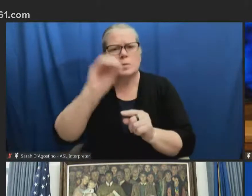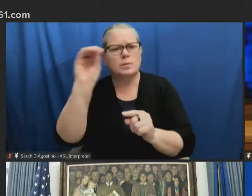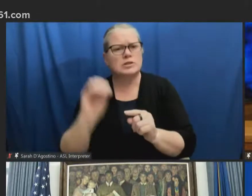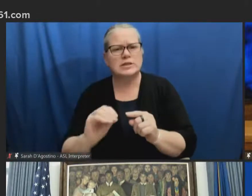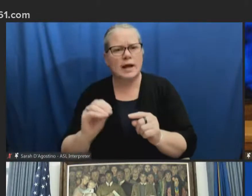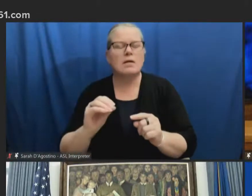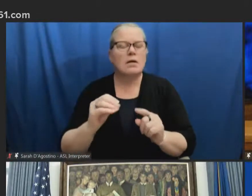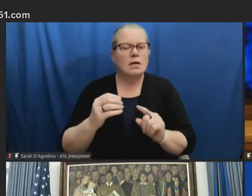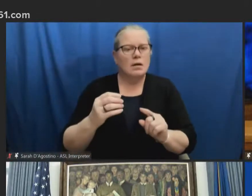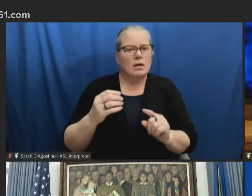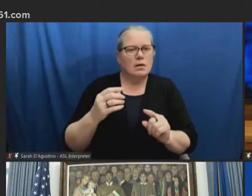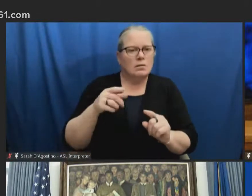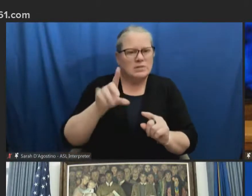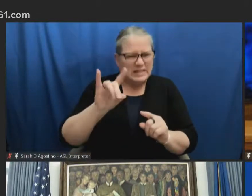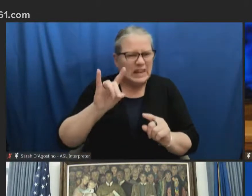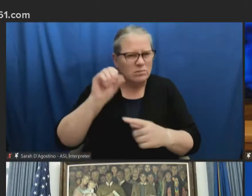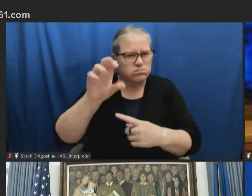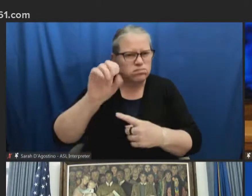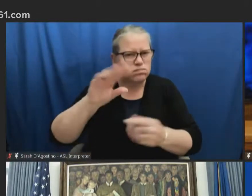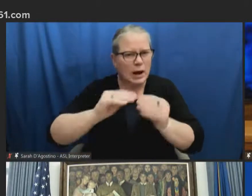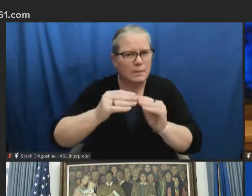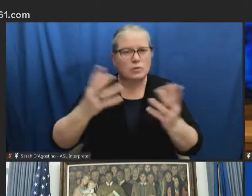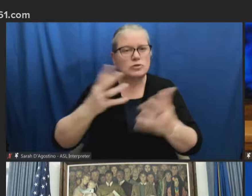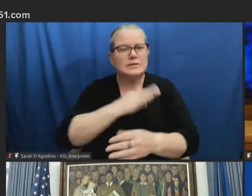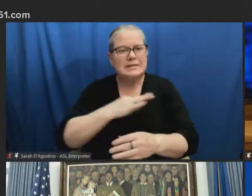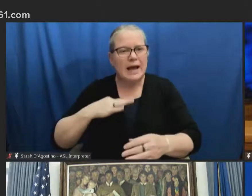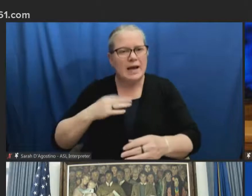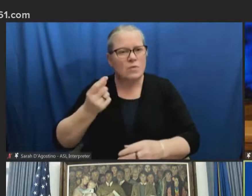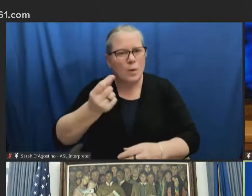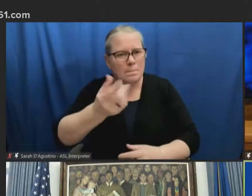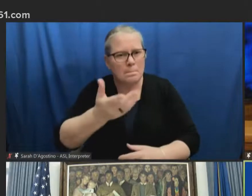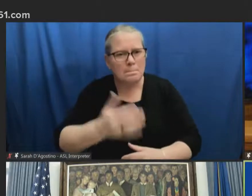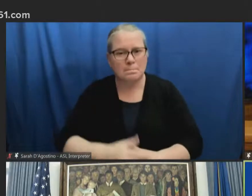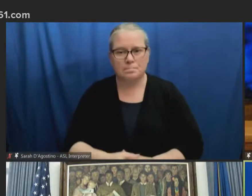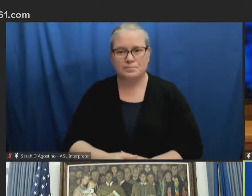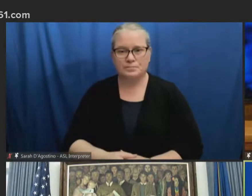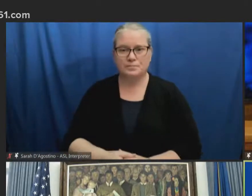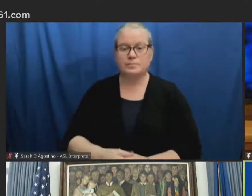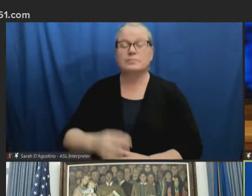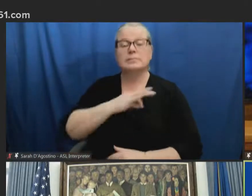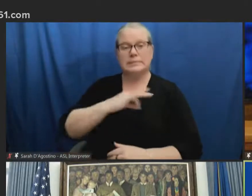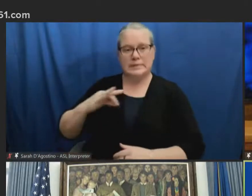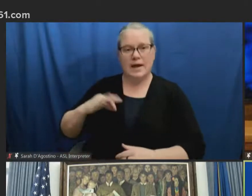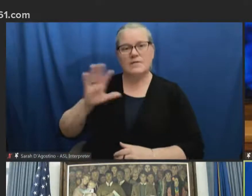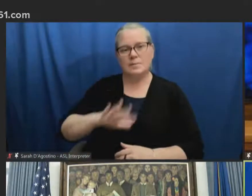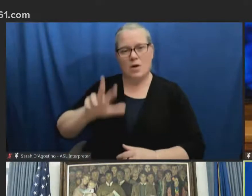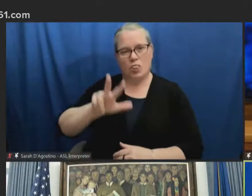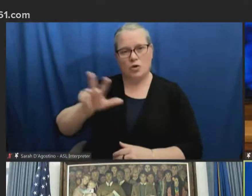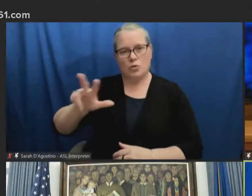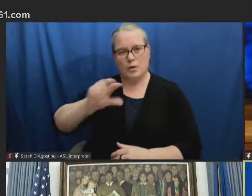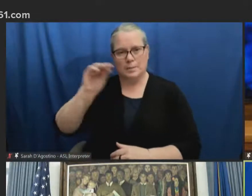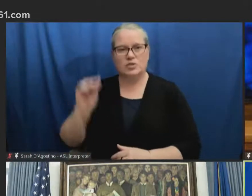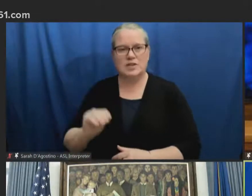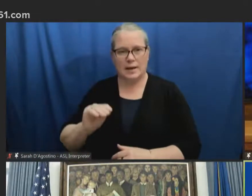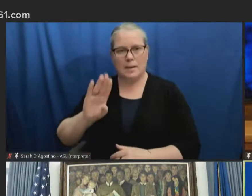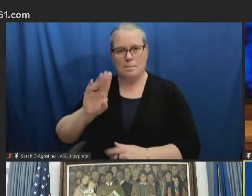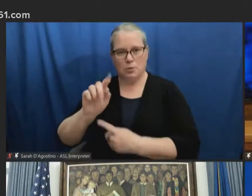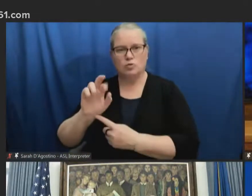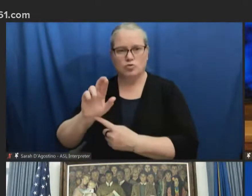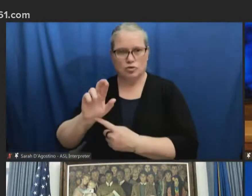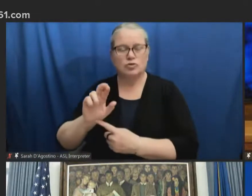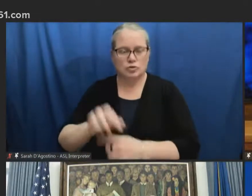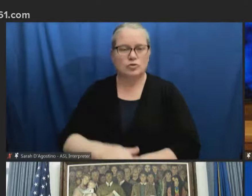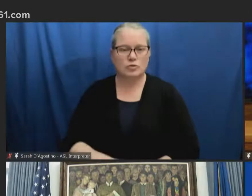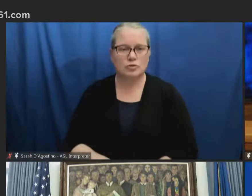home residents, but what about the staff? Staff is about a third boosted at this point.